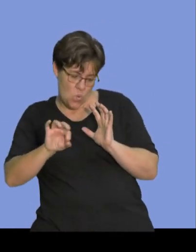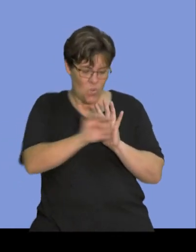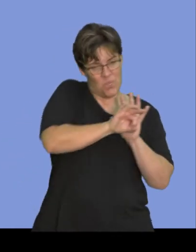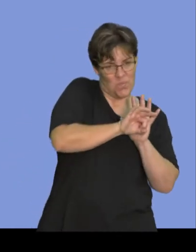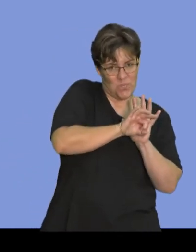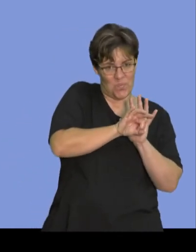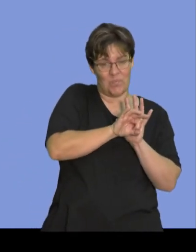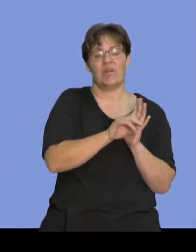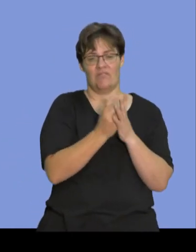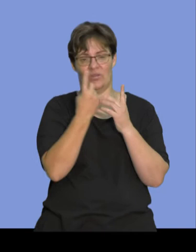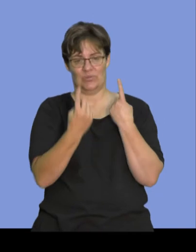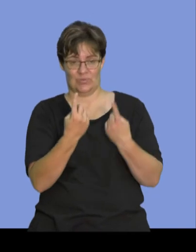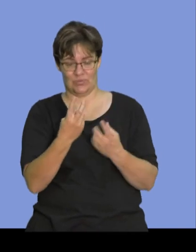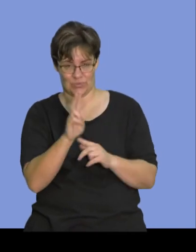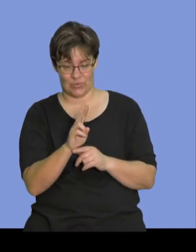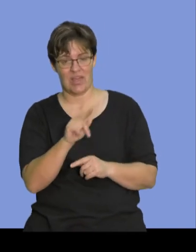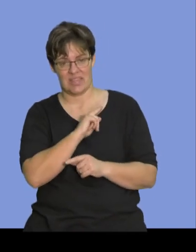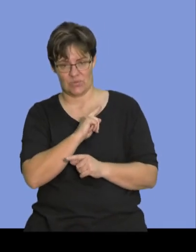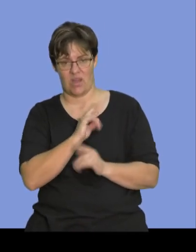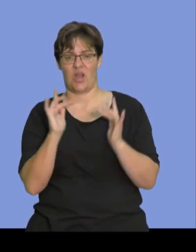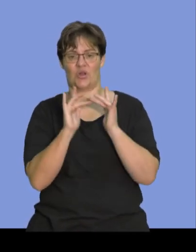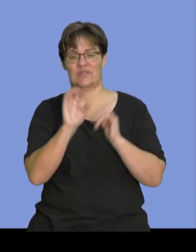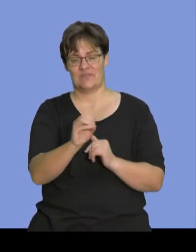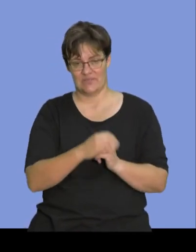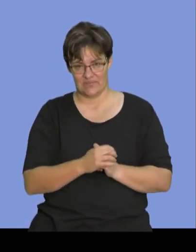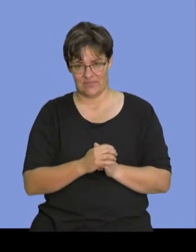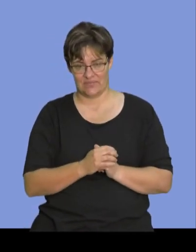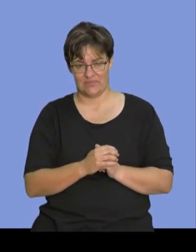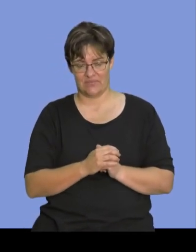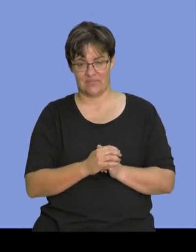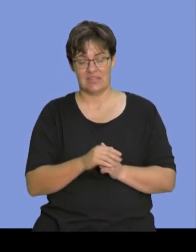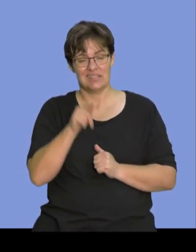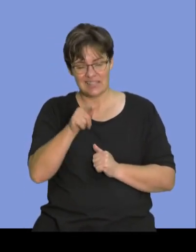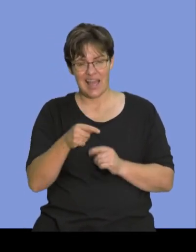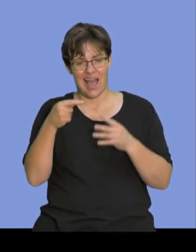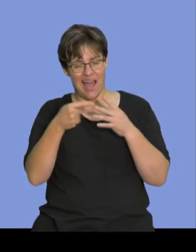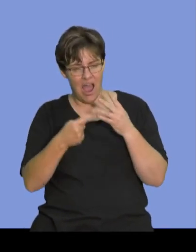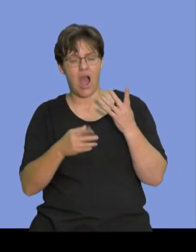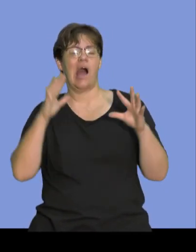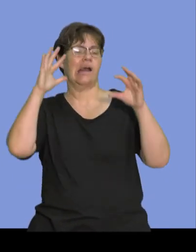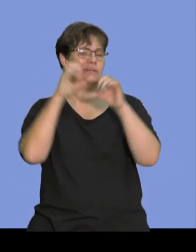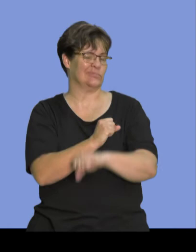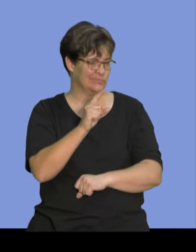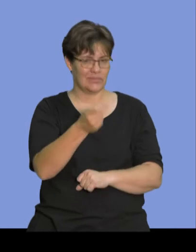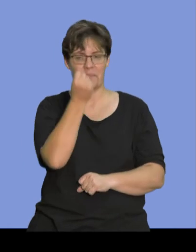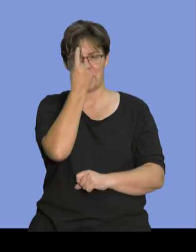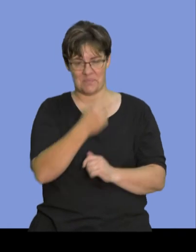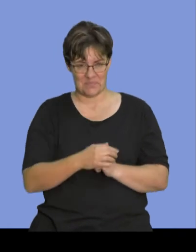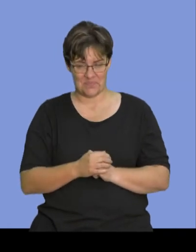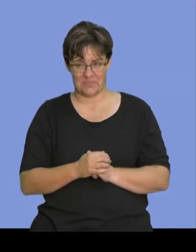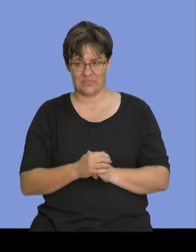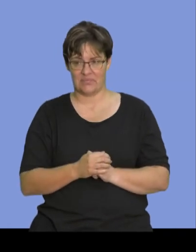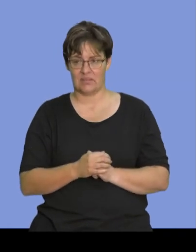force of attraction between the two materials, hence they come into contact. So we are saying that these are some of the obvious ones that comes to